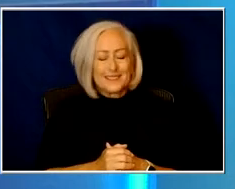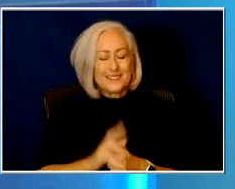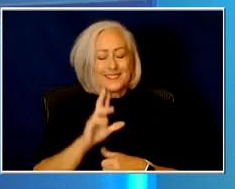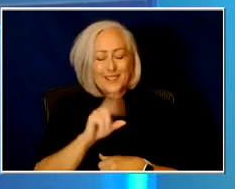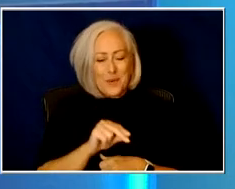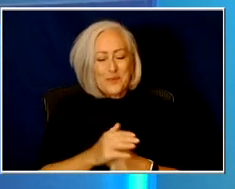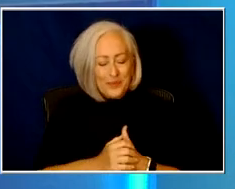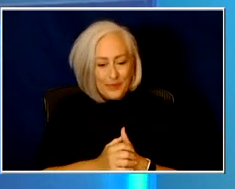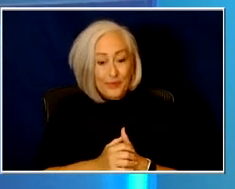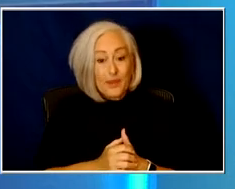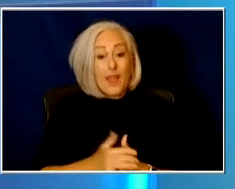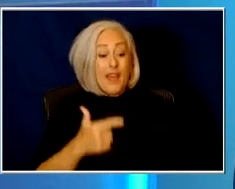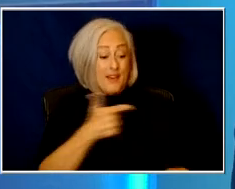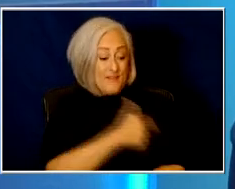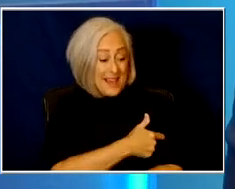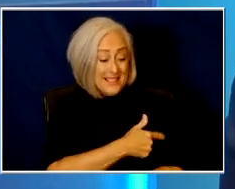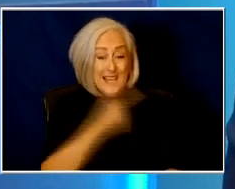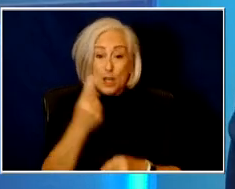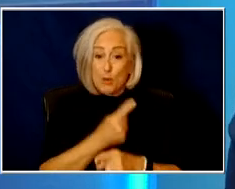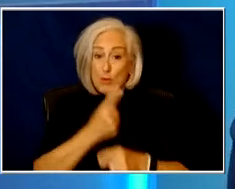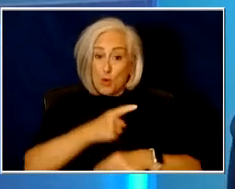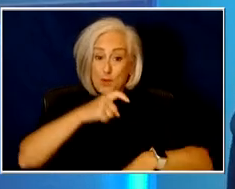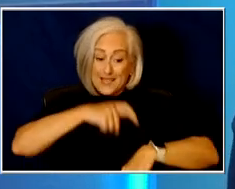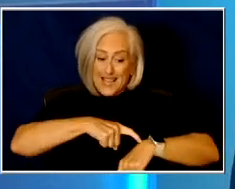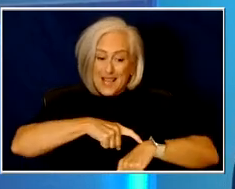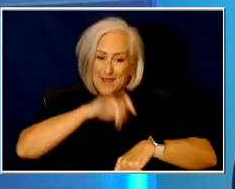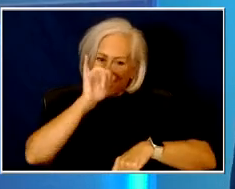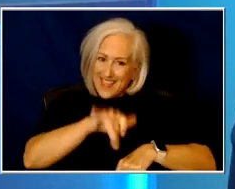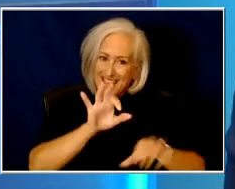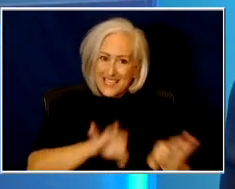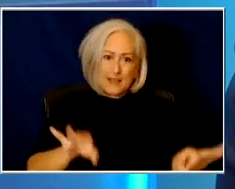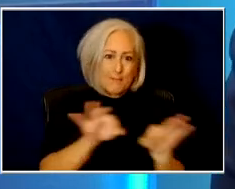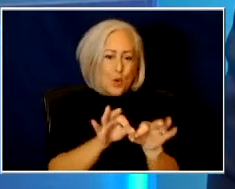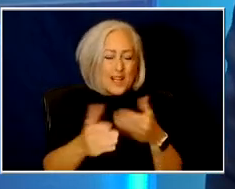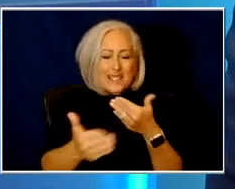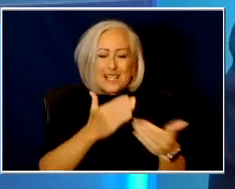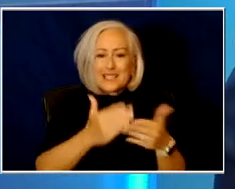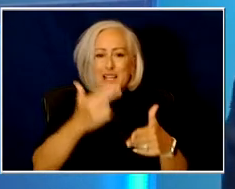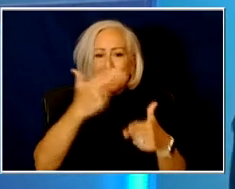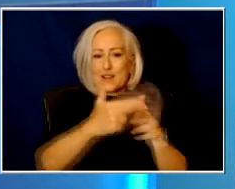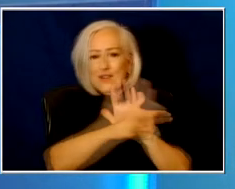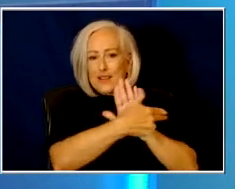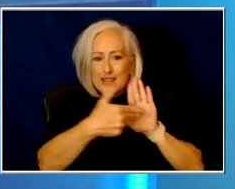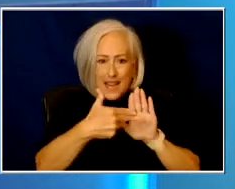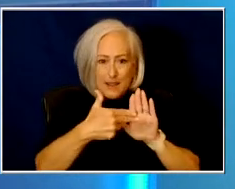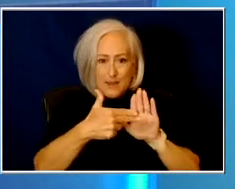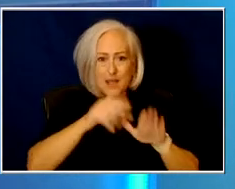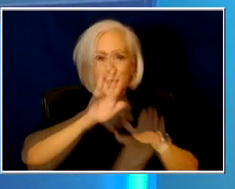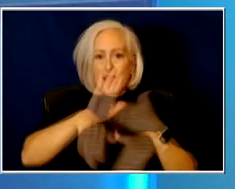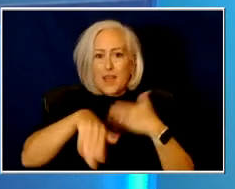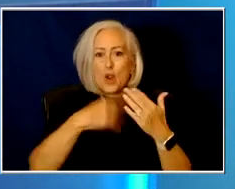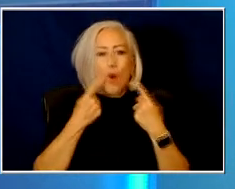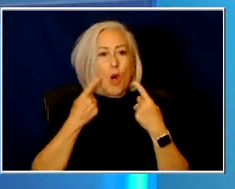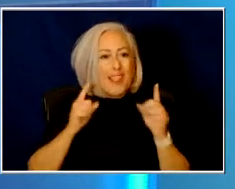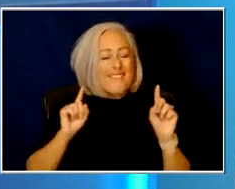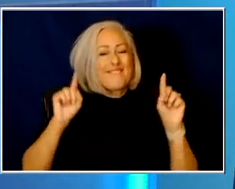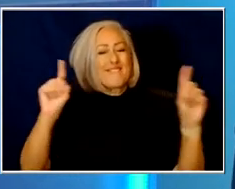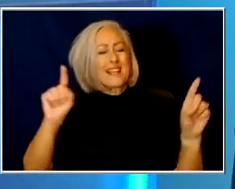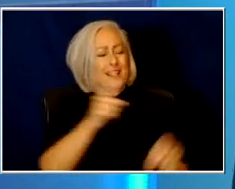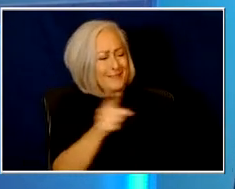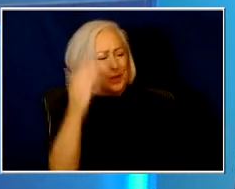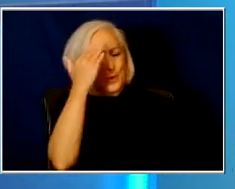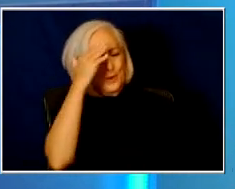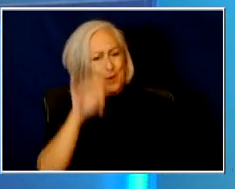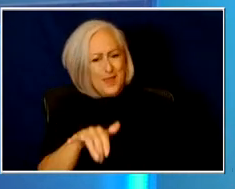time when you're supposed to get vaccinated is the most important thing it doesn't matter what the brand name is they all have great Effectiveness as you guys both know so